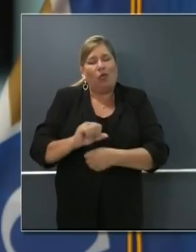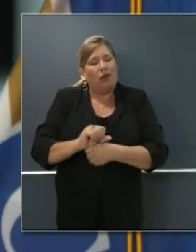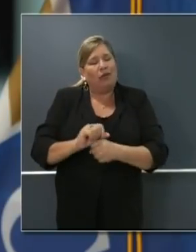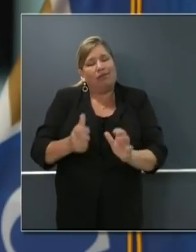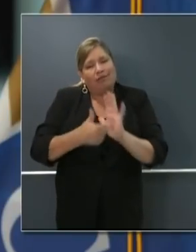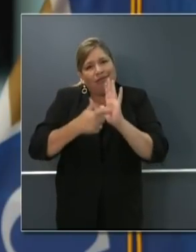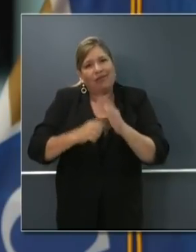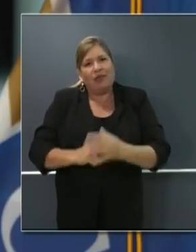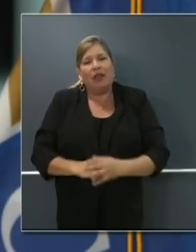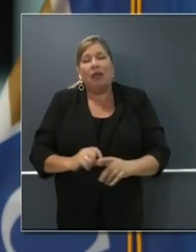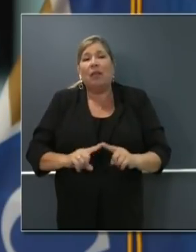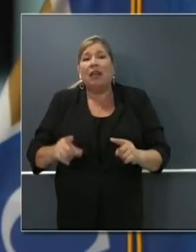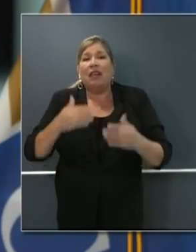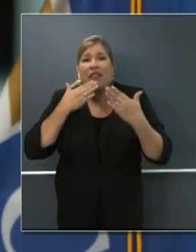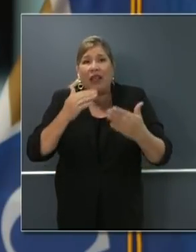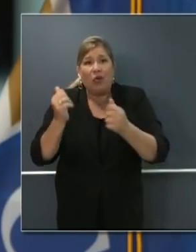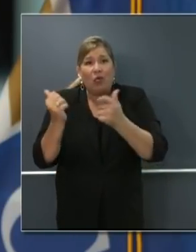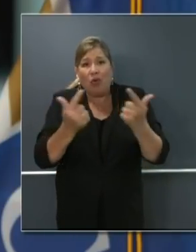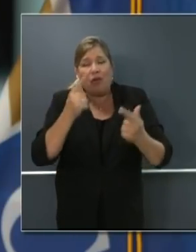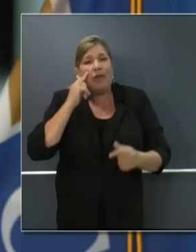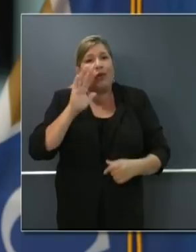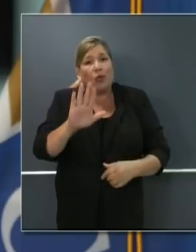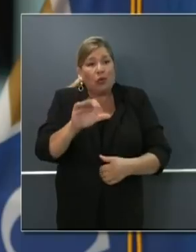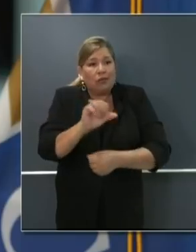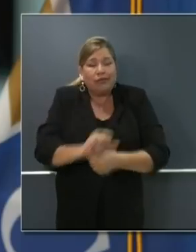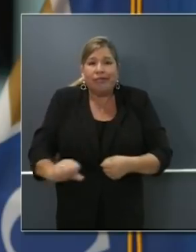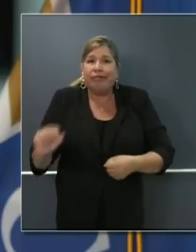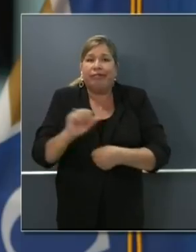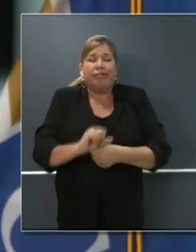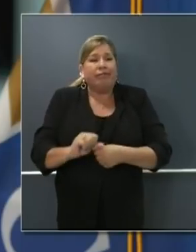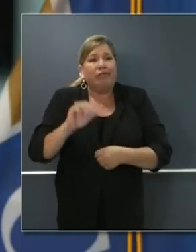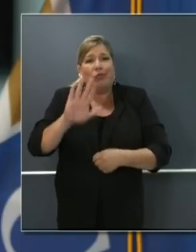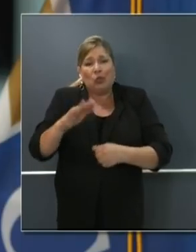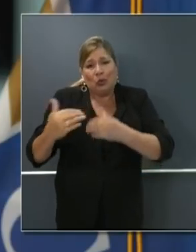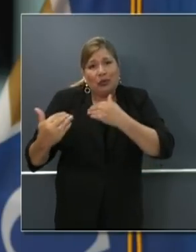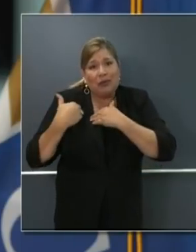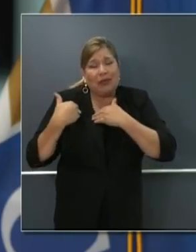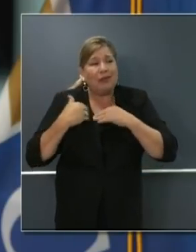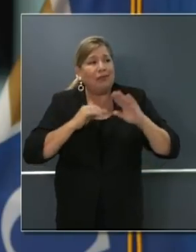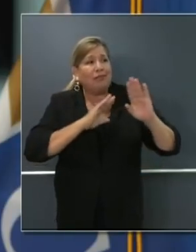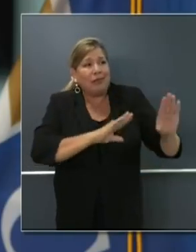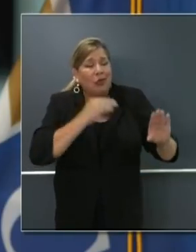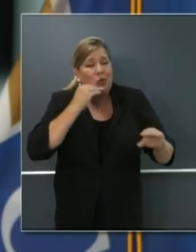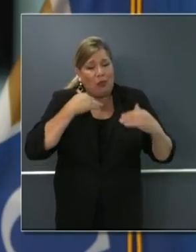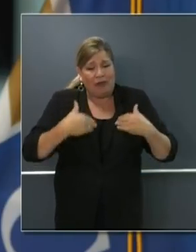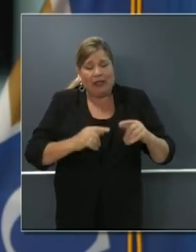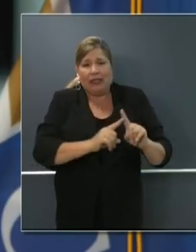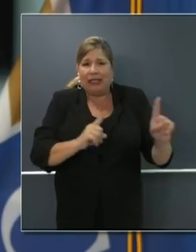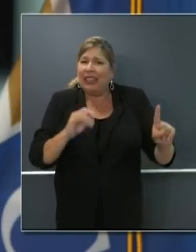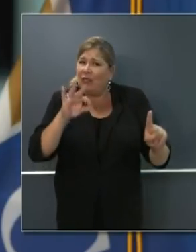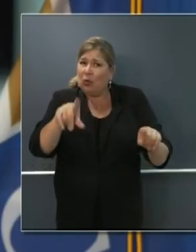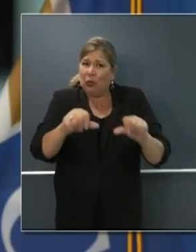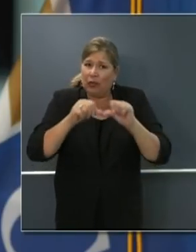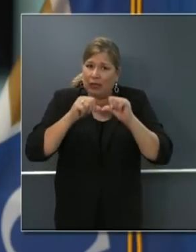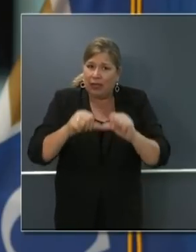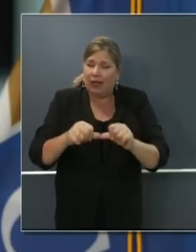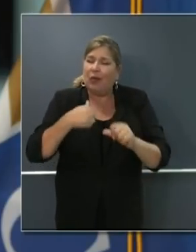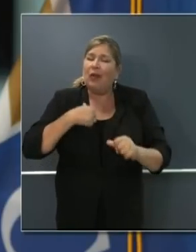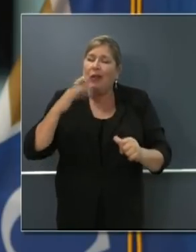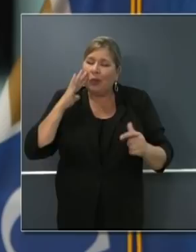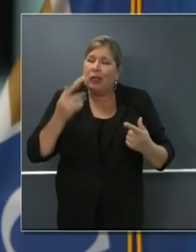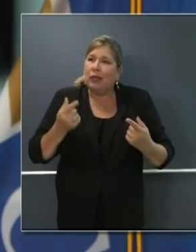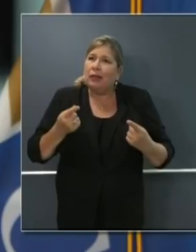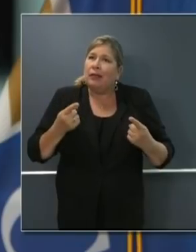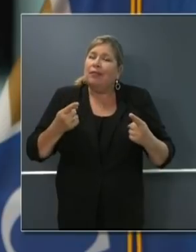for everything you have done. And if we can just hold the line, we're going to get through this, and I remain